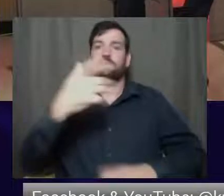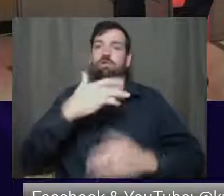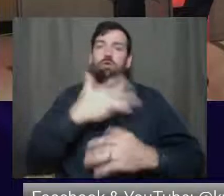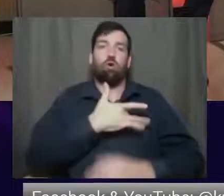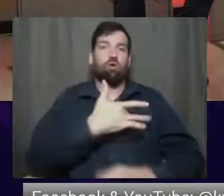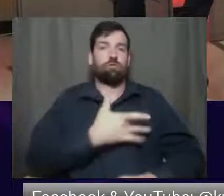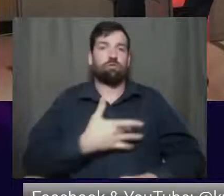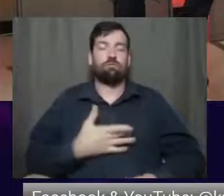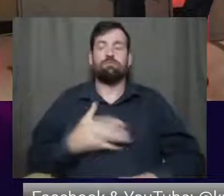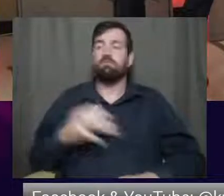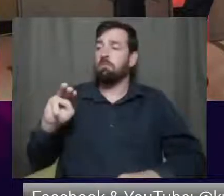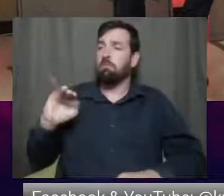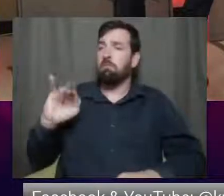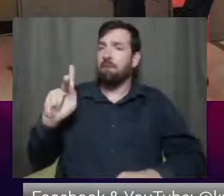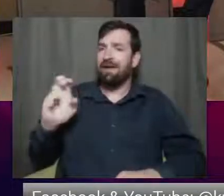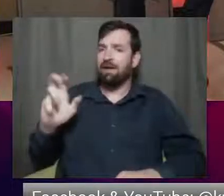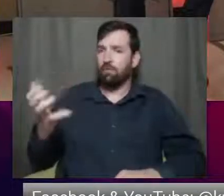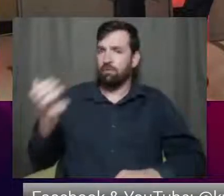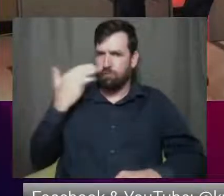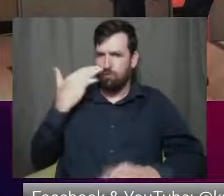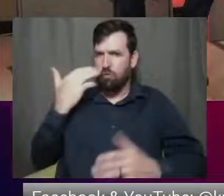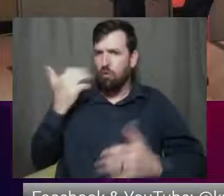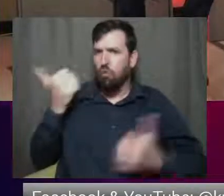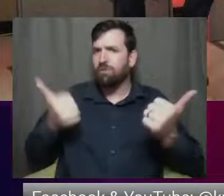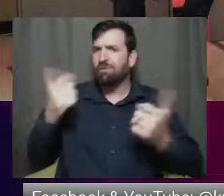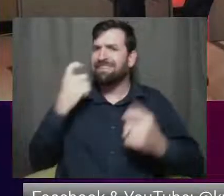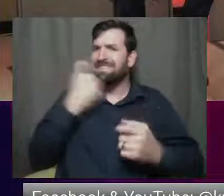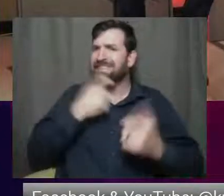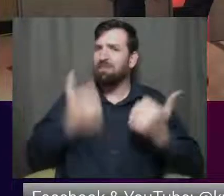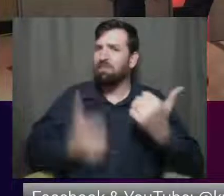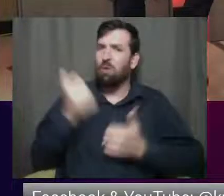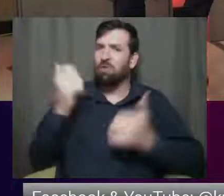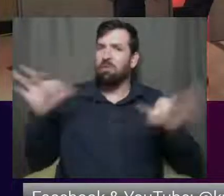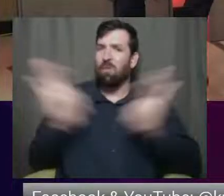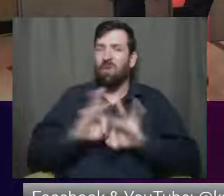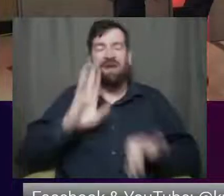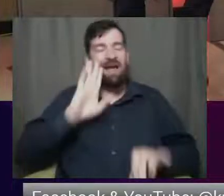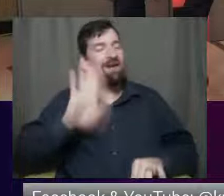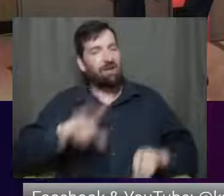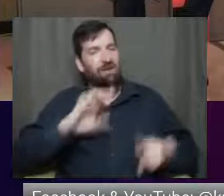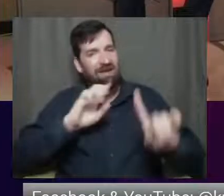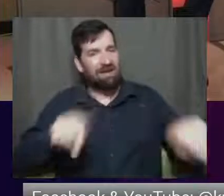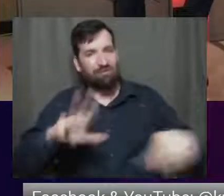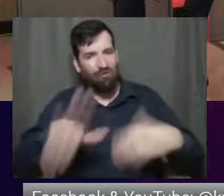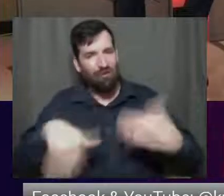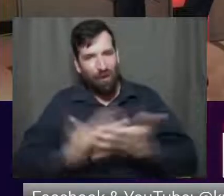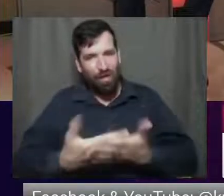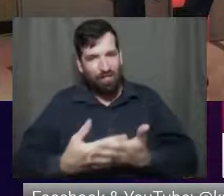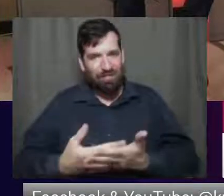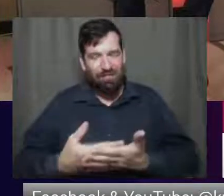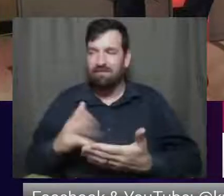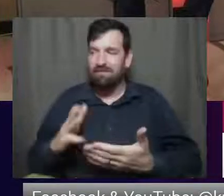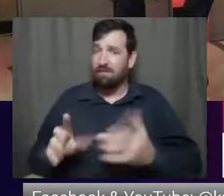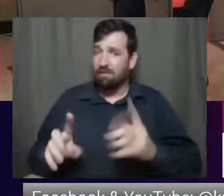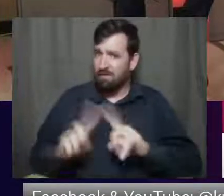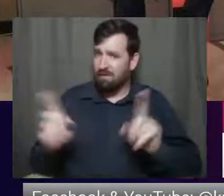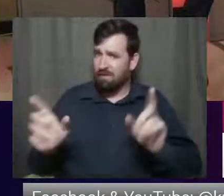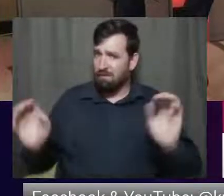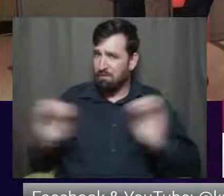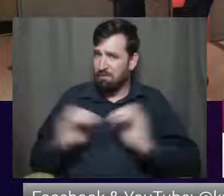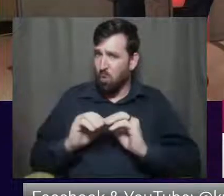to know, which are the most important teeth to take care of? I know your answer is all of them, but are there more teeth to be looking out for?